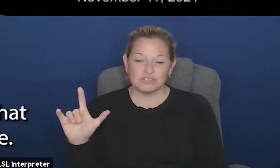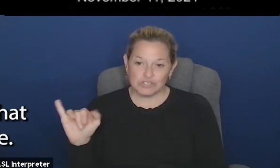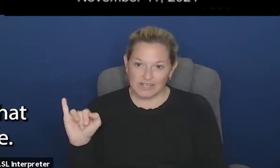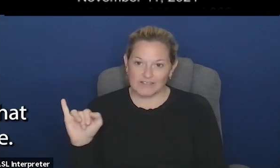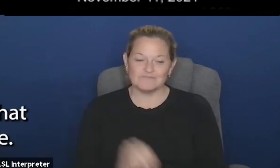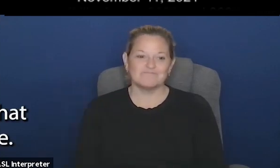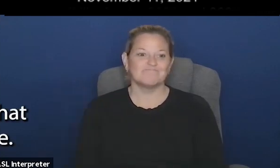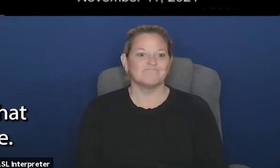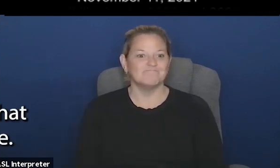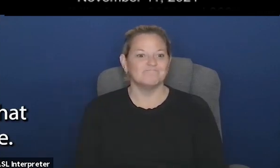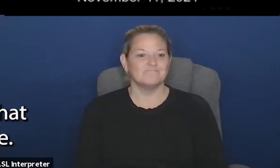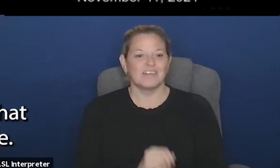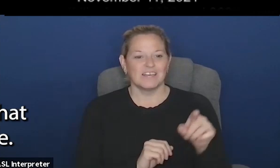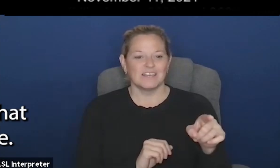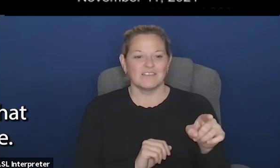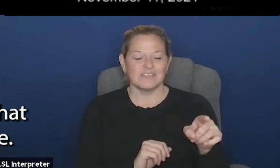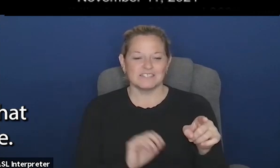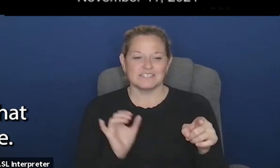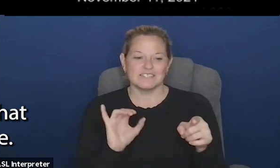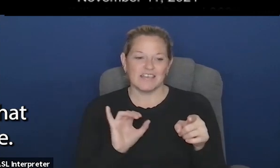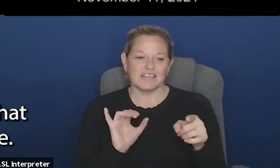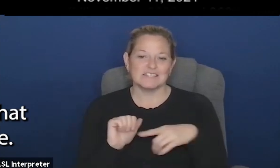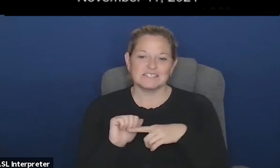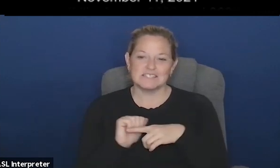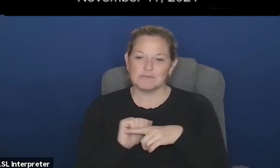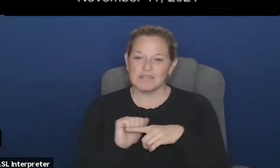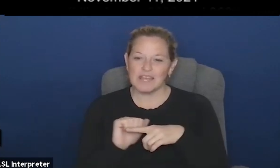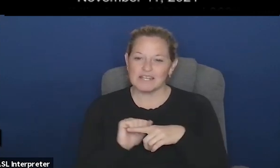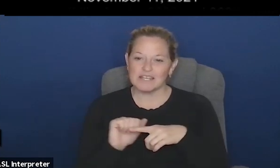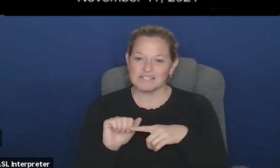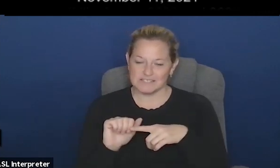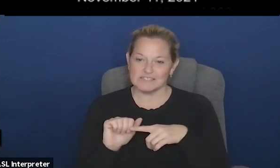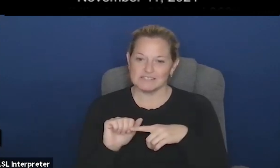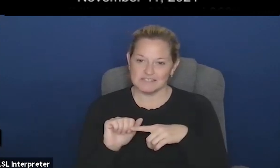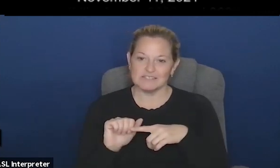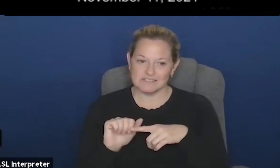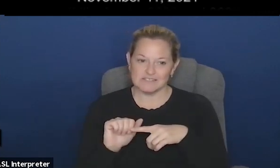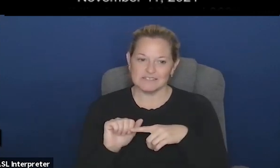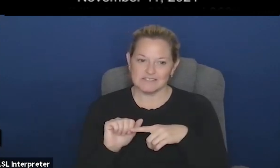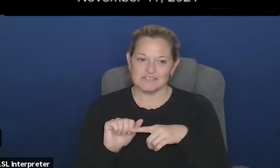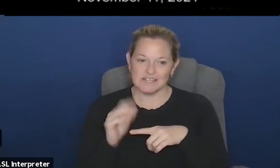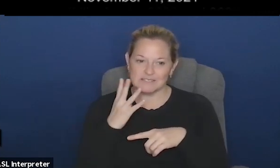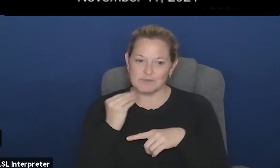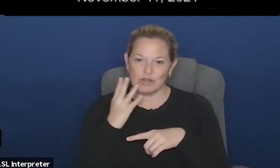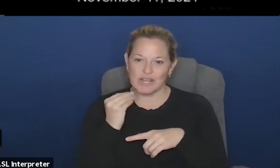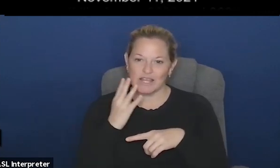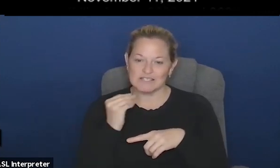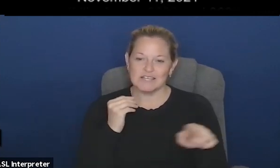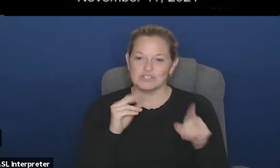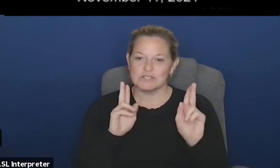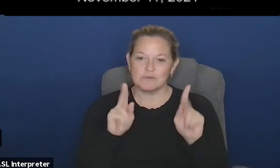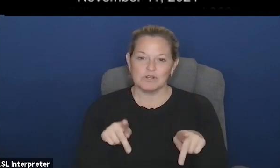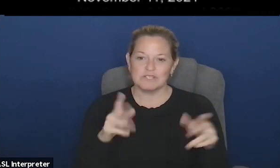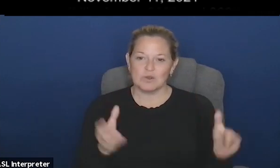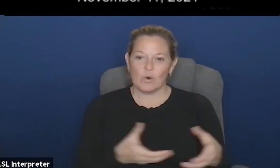a simulated version of what you might expect during an eclipse. So here it's just an individual holding a light sound, and the